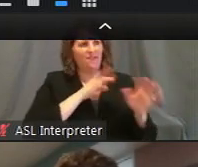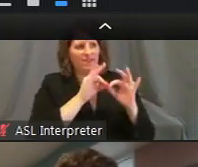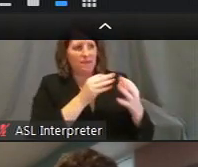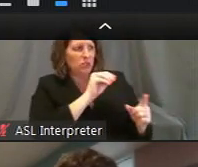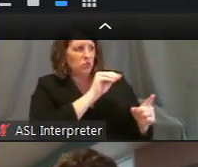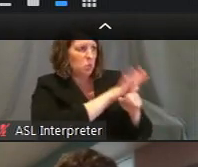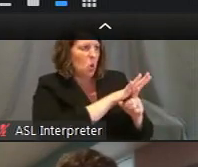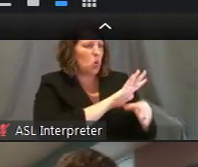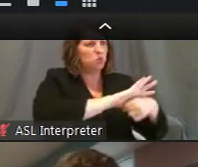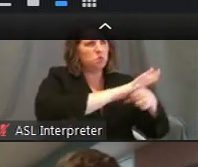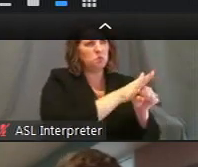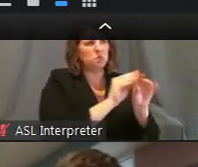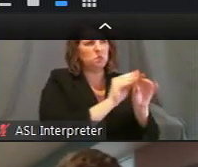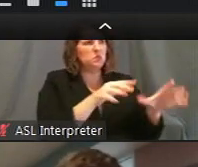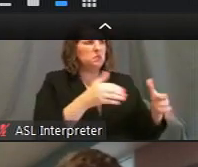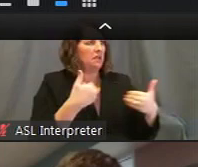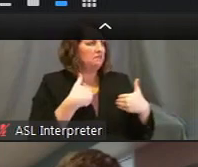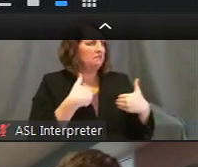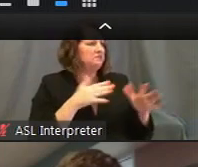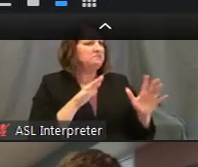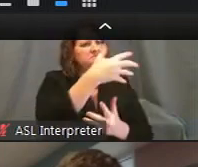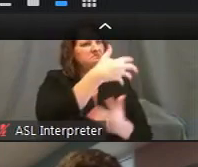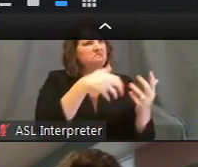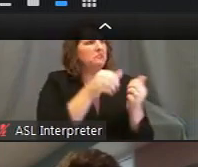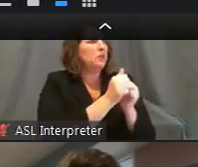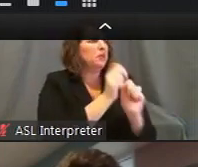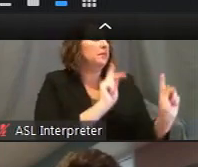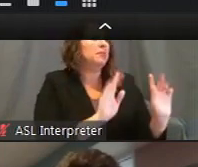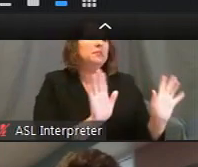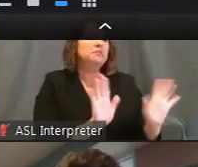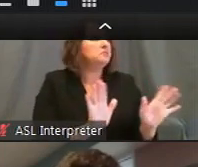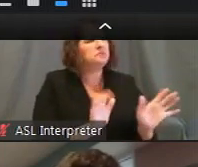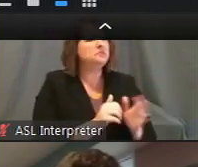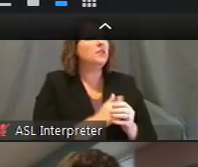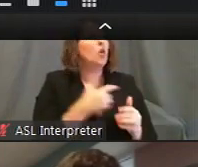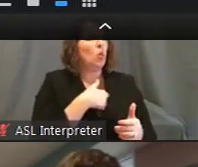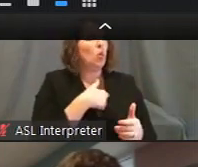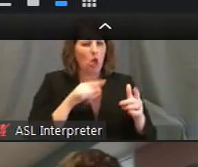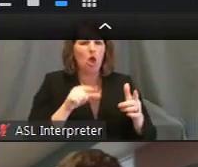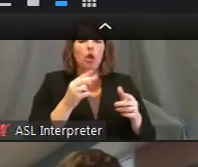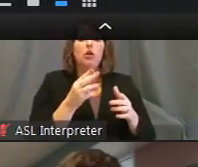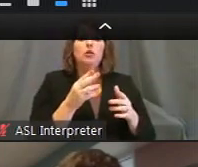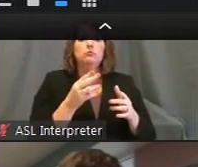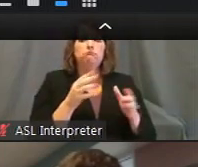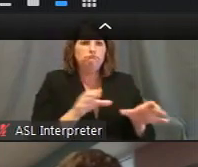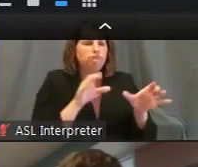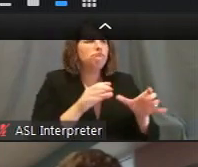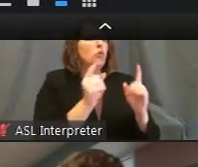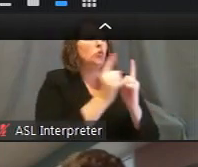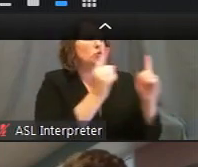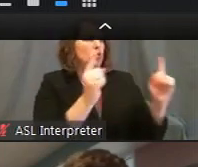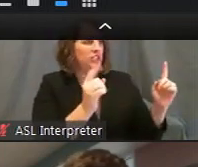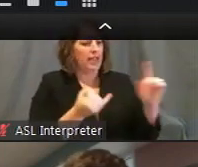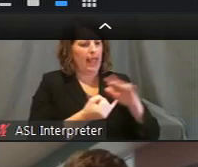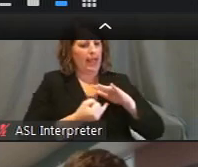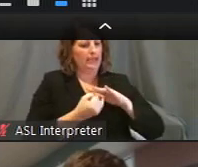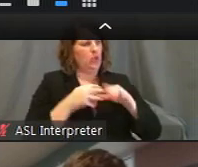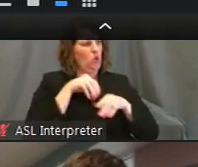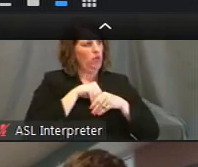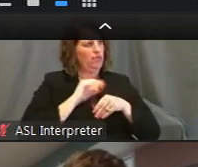family, and we are practicing the social distancing, being isolated within our